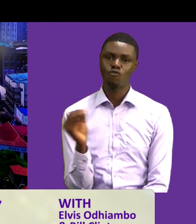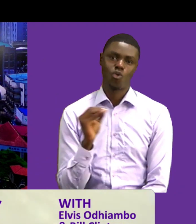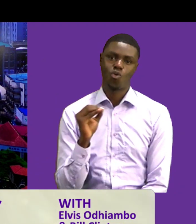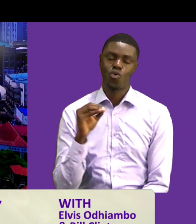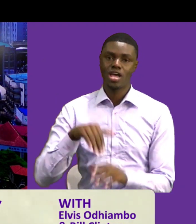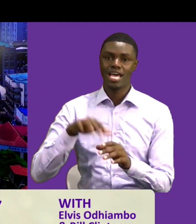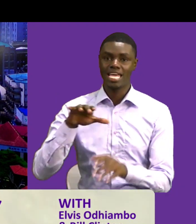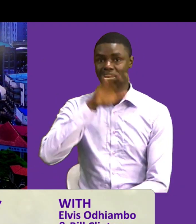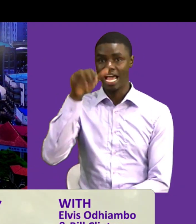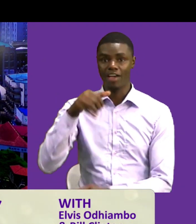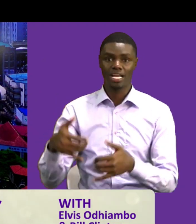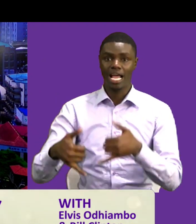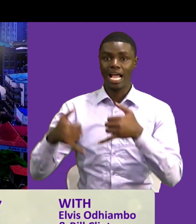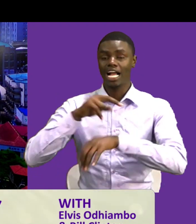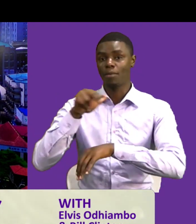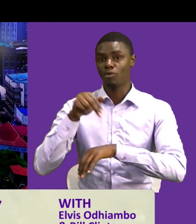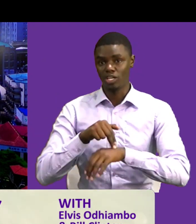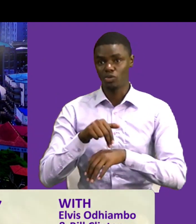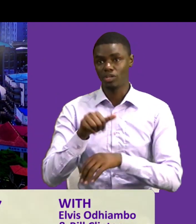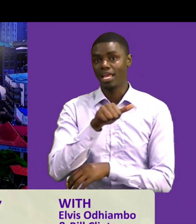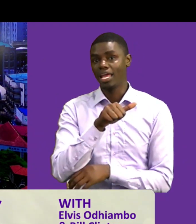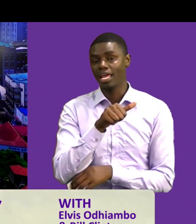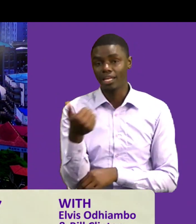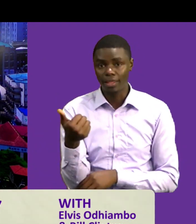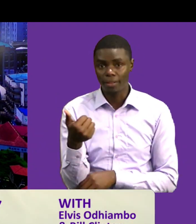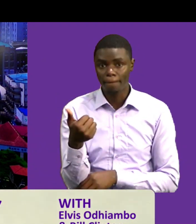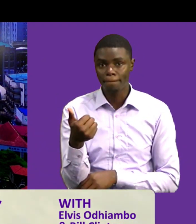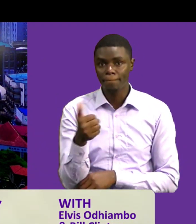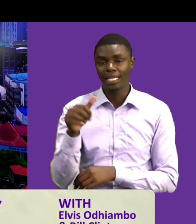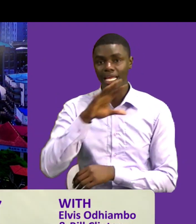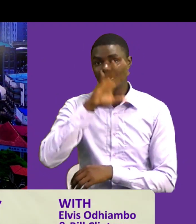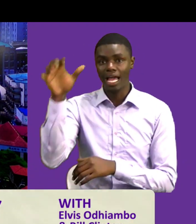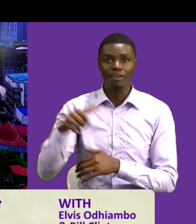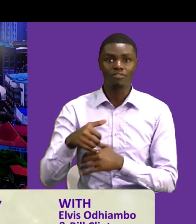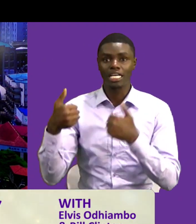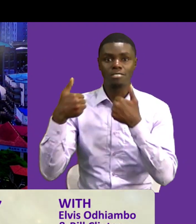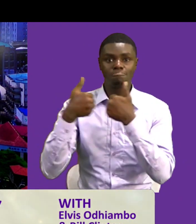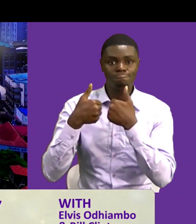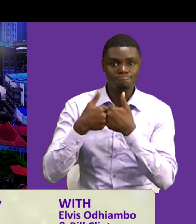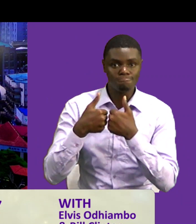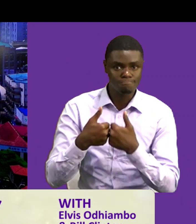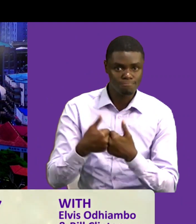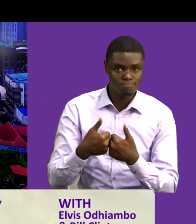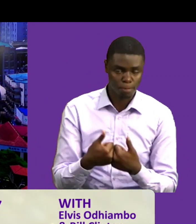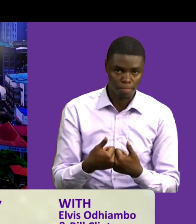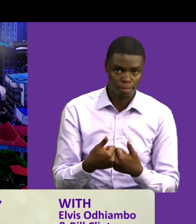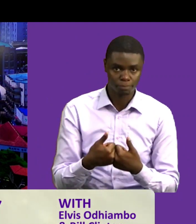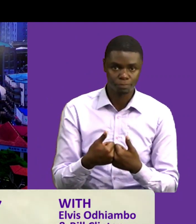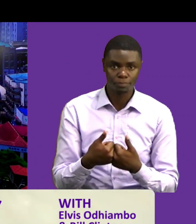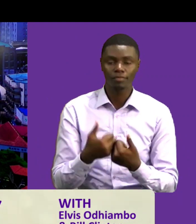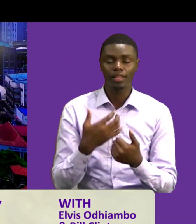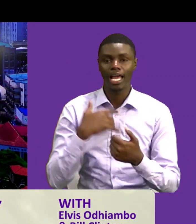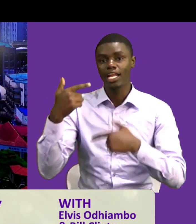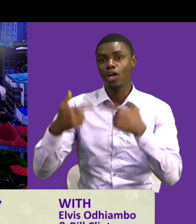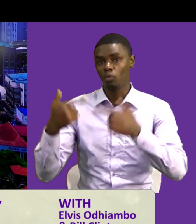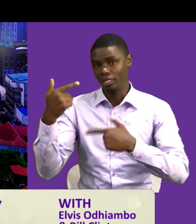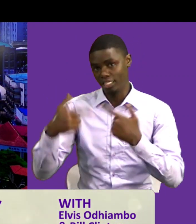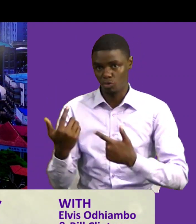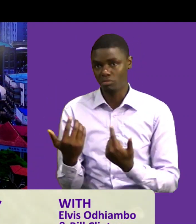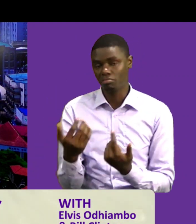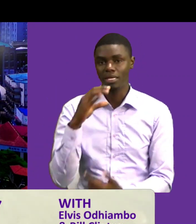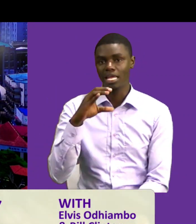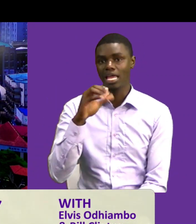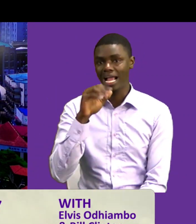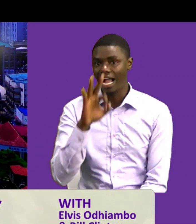Afcon and other African cups and competition, let's say the